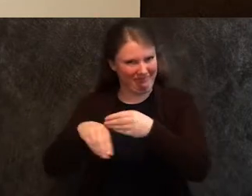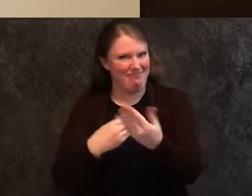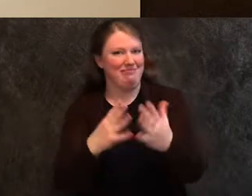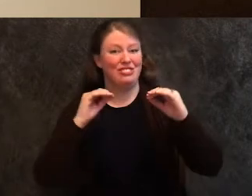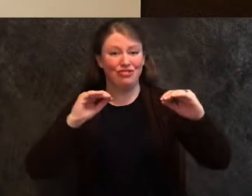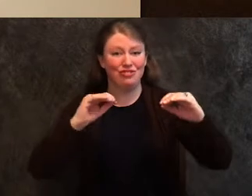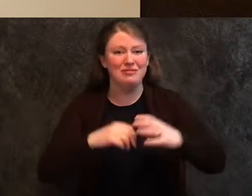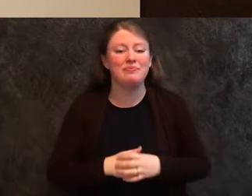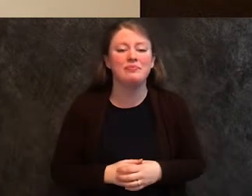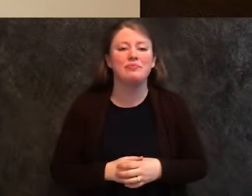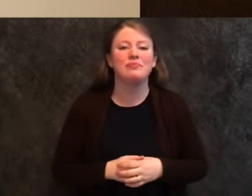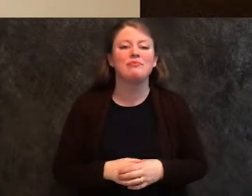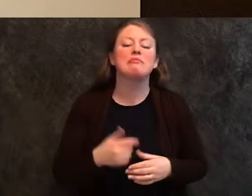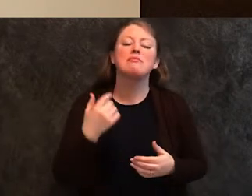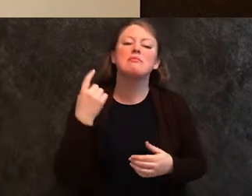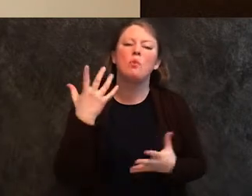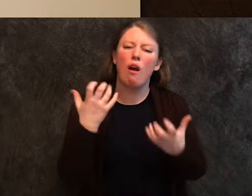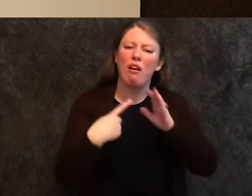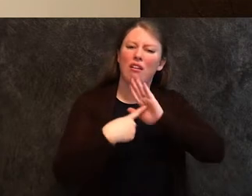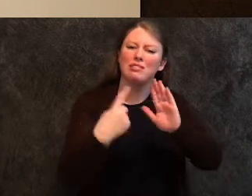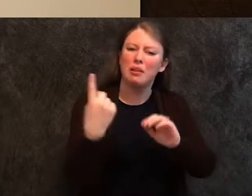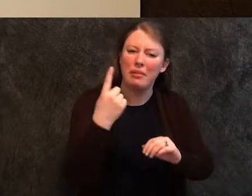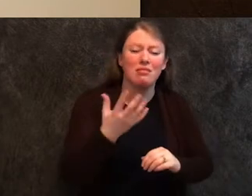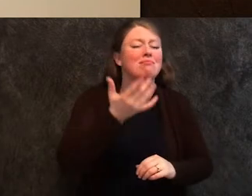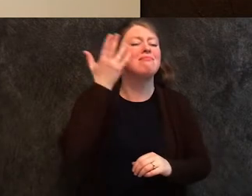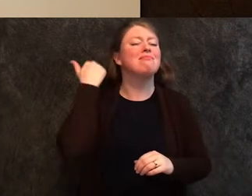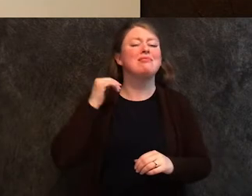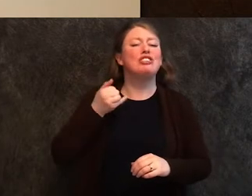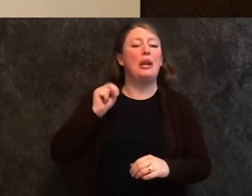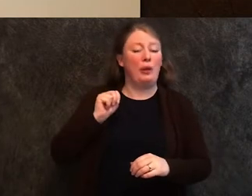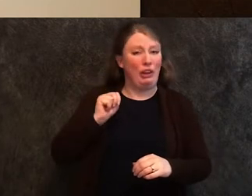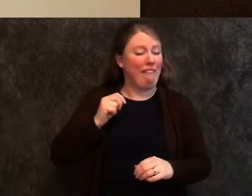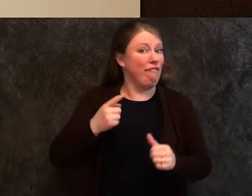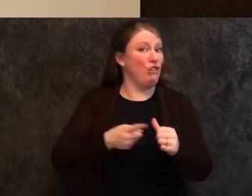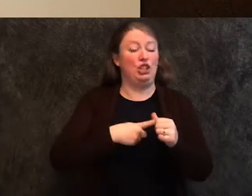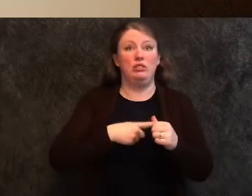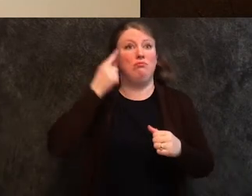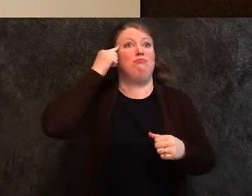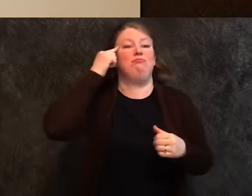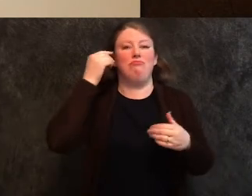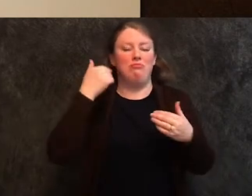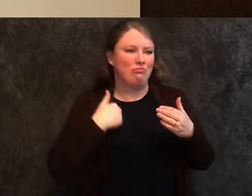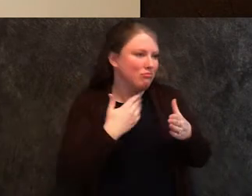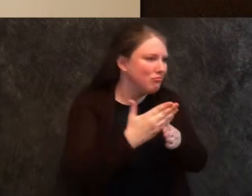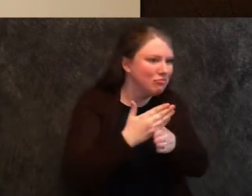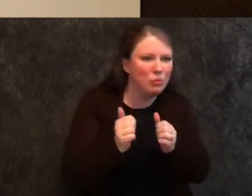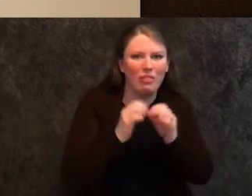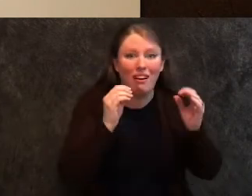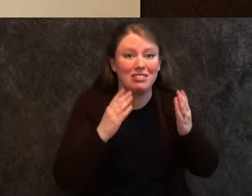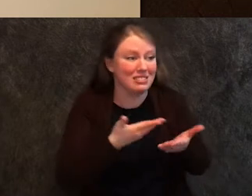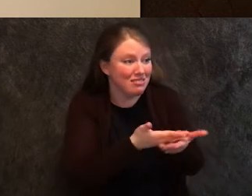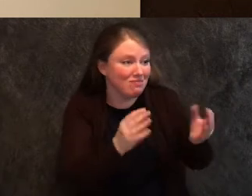demonstrating something I actually showed to the faculty way back in January when this was brand new. But it's this idea of